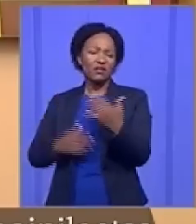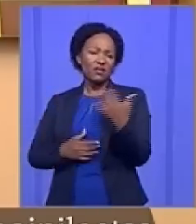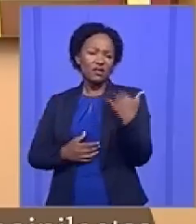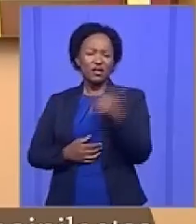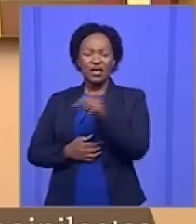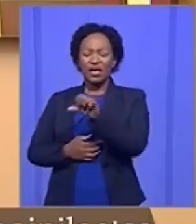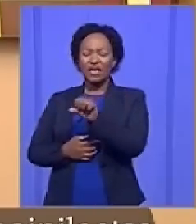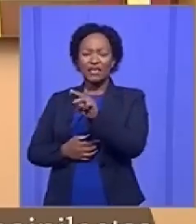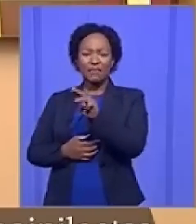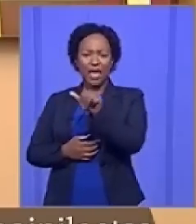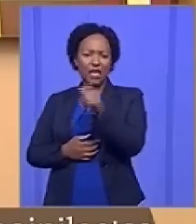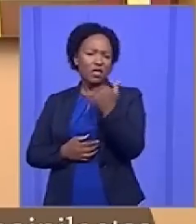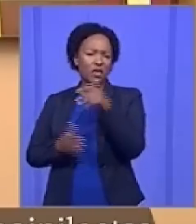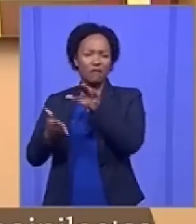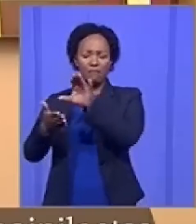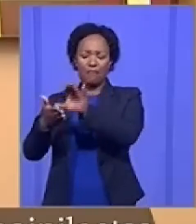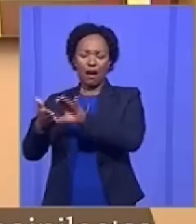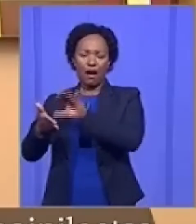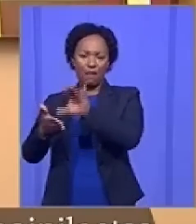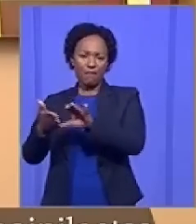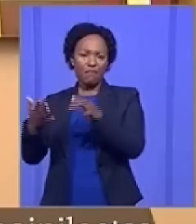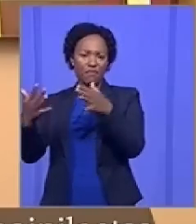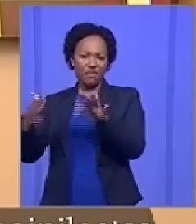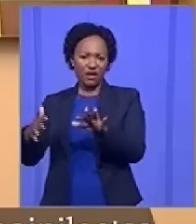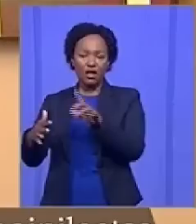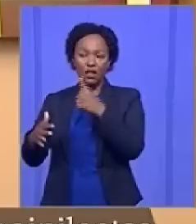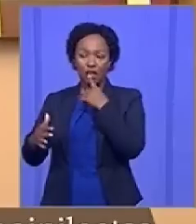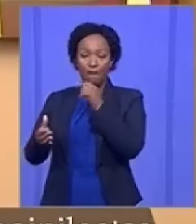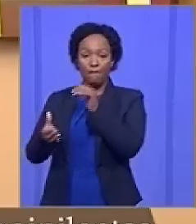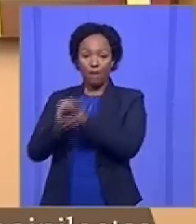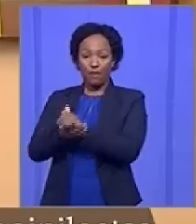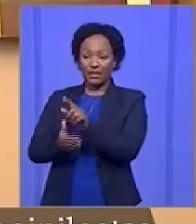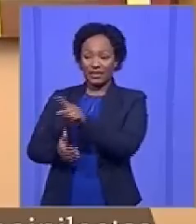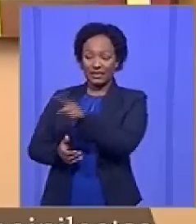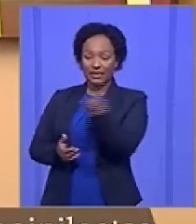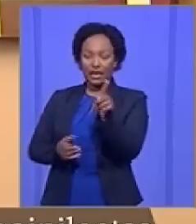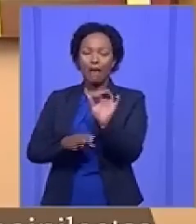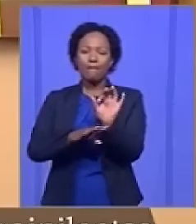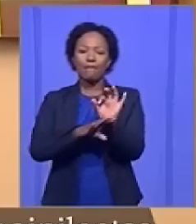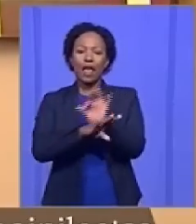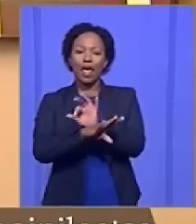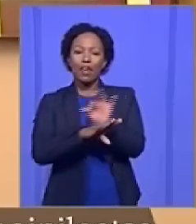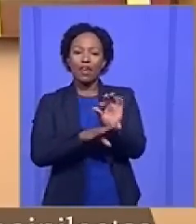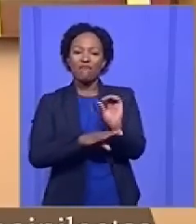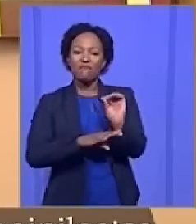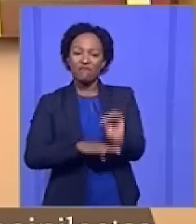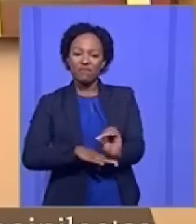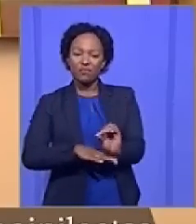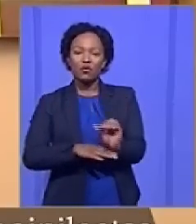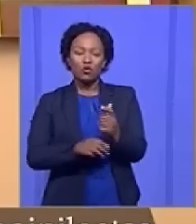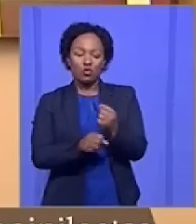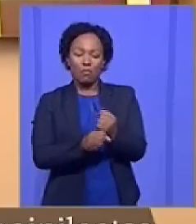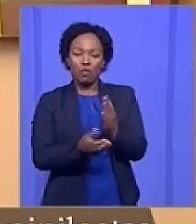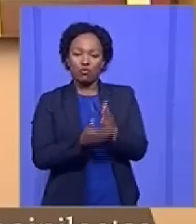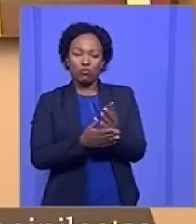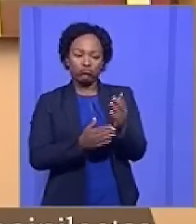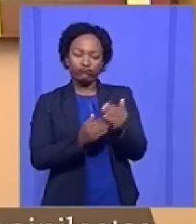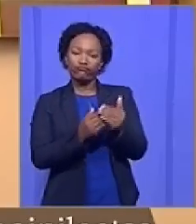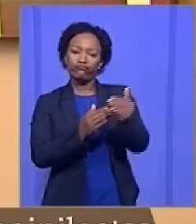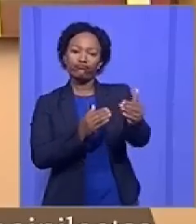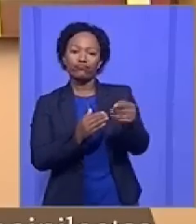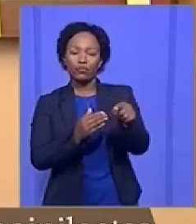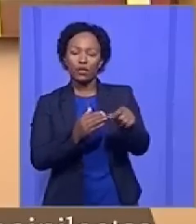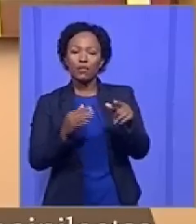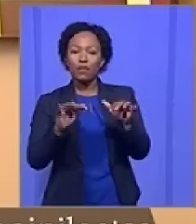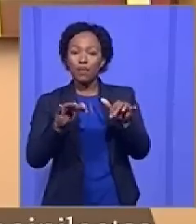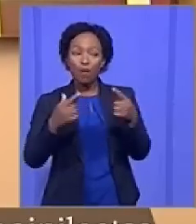re na le bona gore go tlo go na le plan e tlo outrollang to make sure that they come with a plan e tlo